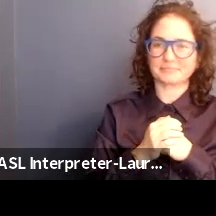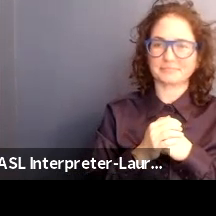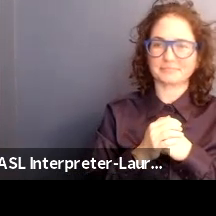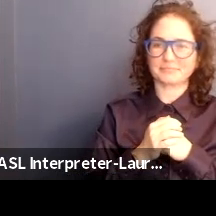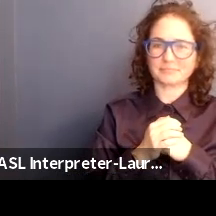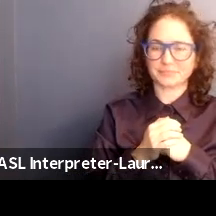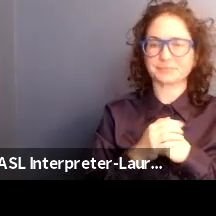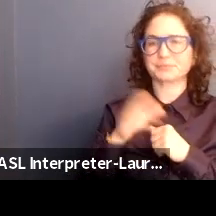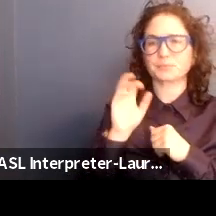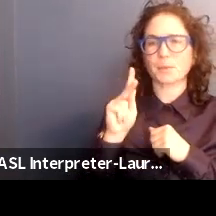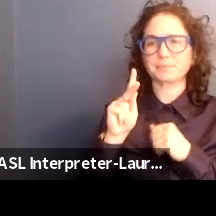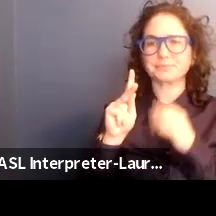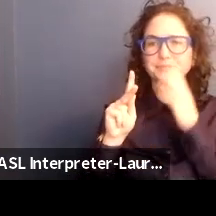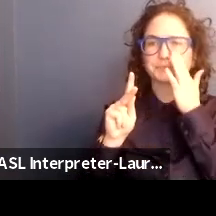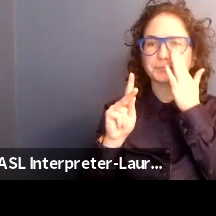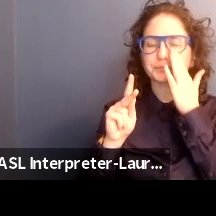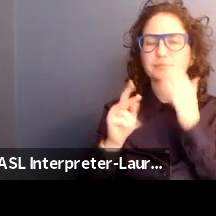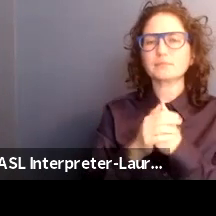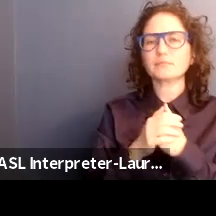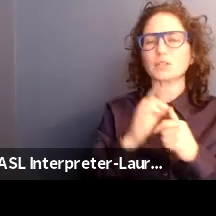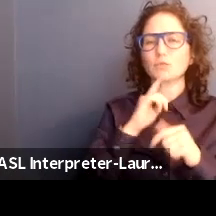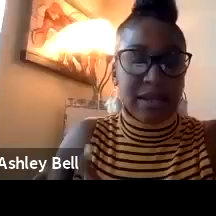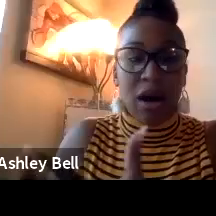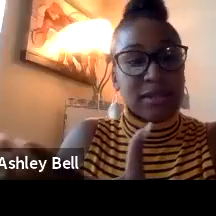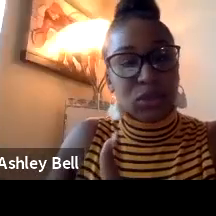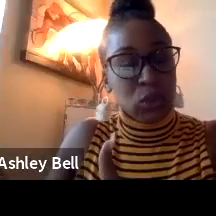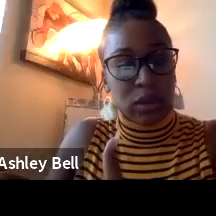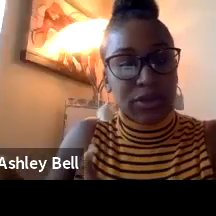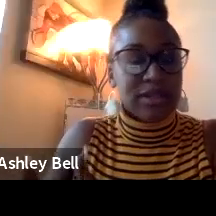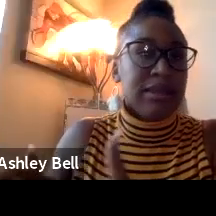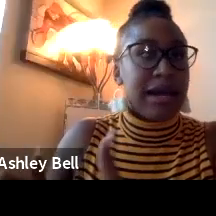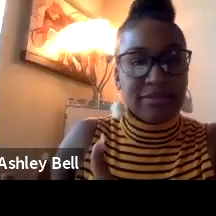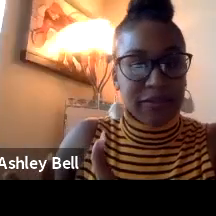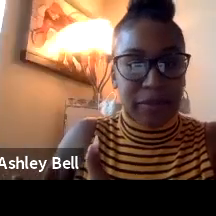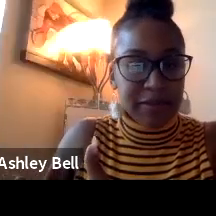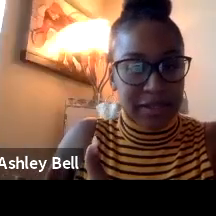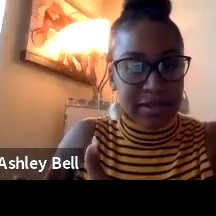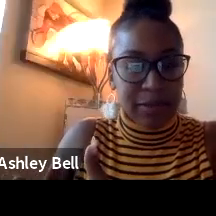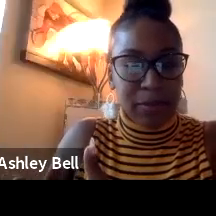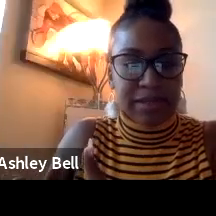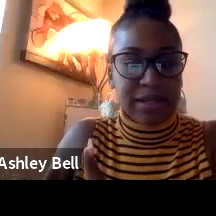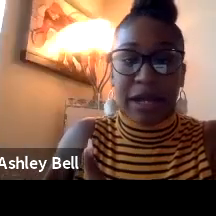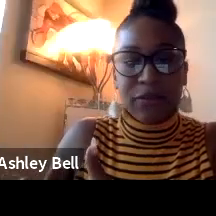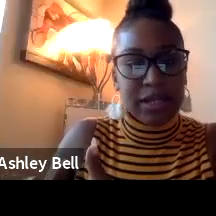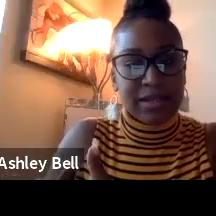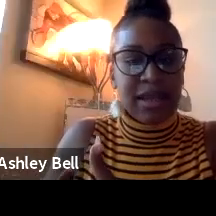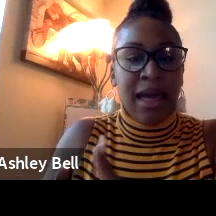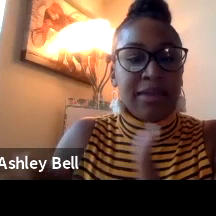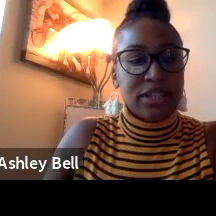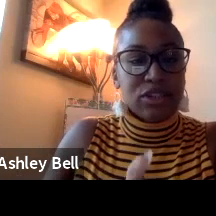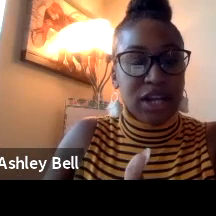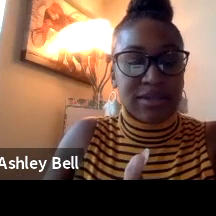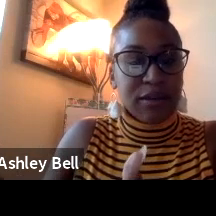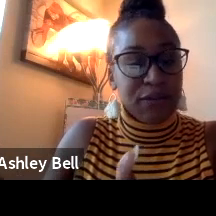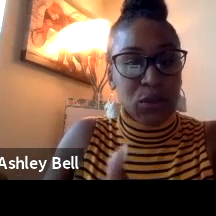So implementing mindfulness in the classroom is an awesome tool. There's a lot of different benefits to implementing mindfulness, and